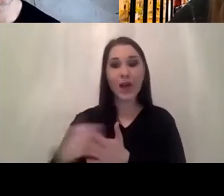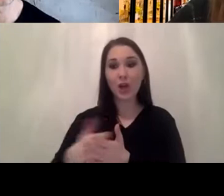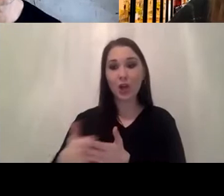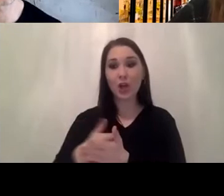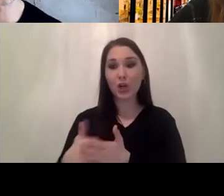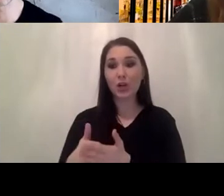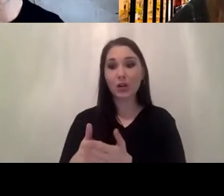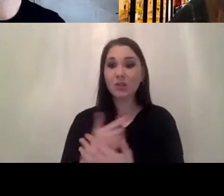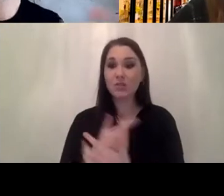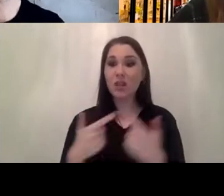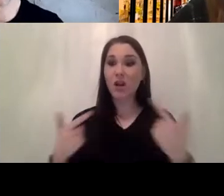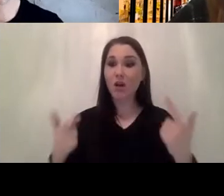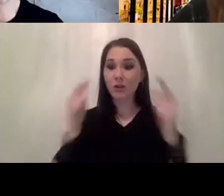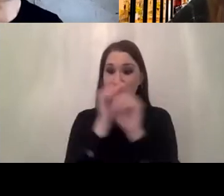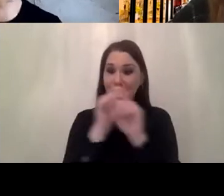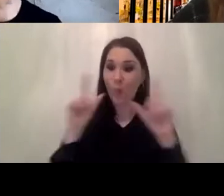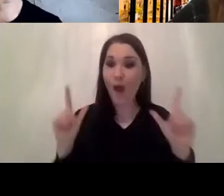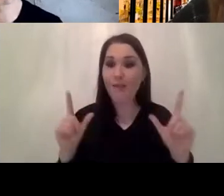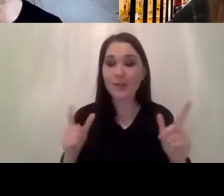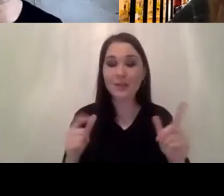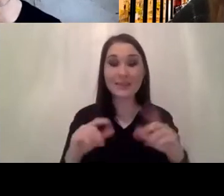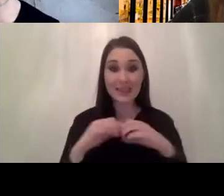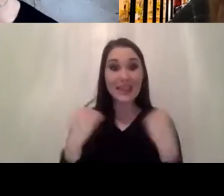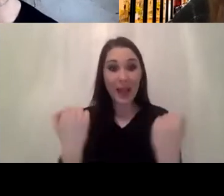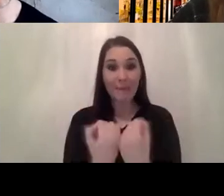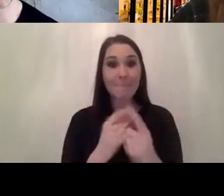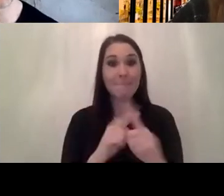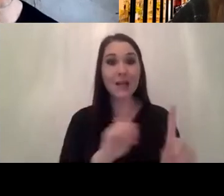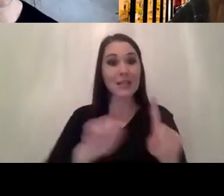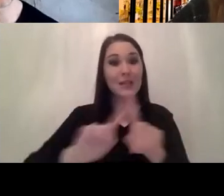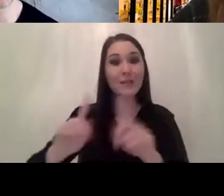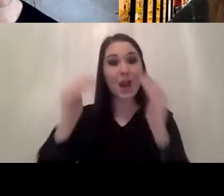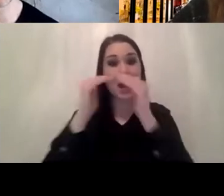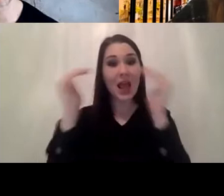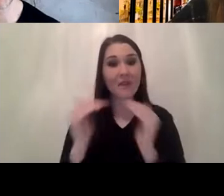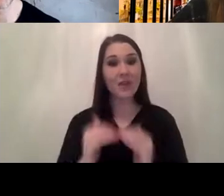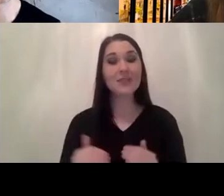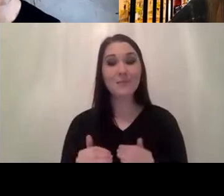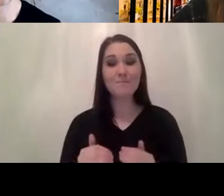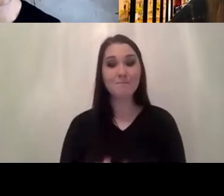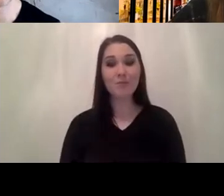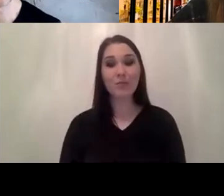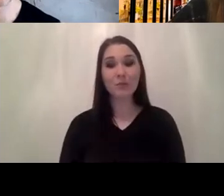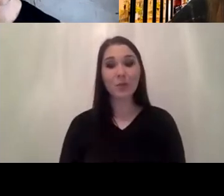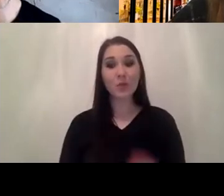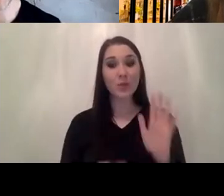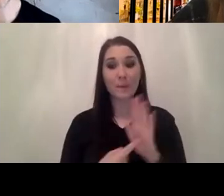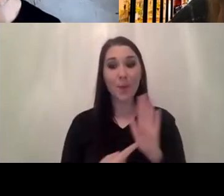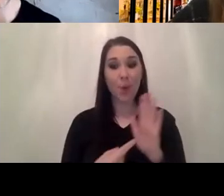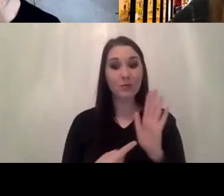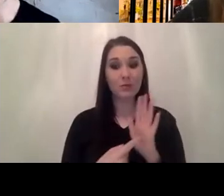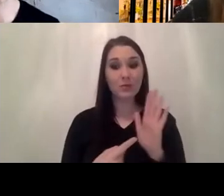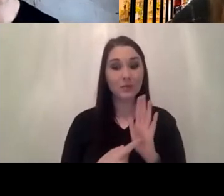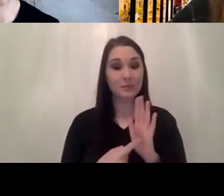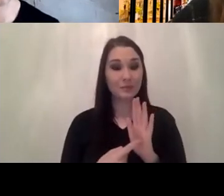and that's not just, you know, among the team, but at different levels and all sorts of aspects of the company. So I think it's important, you know, for companies to go